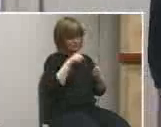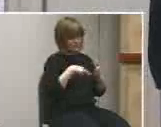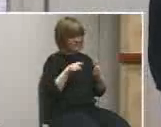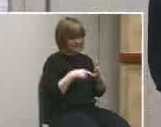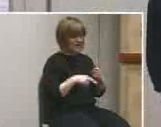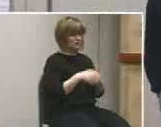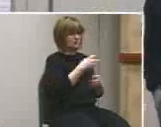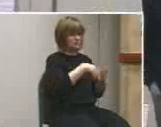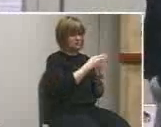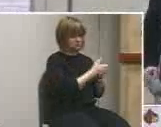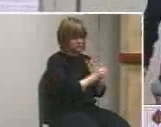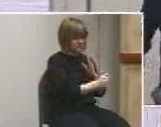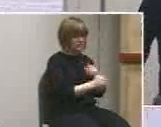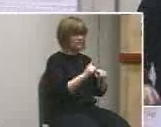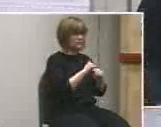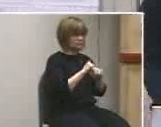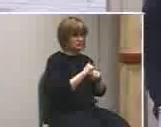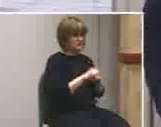of things.